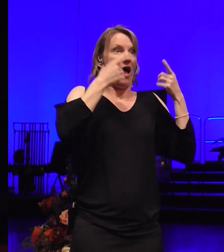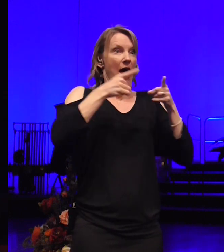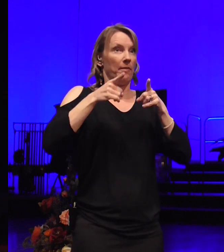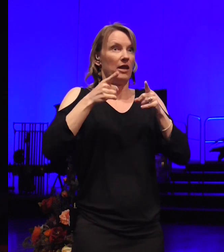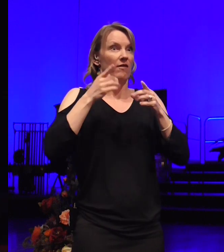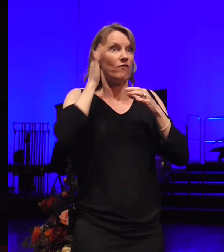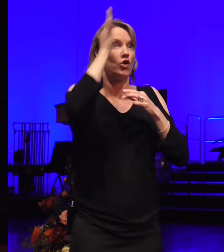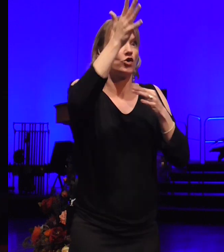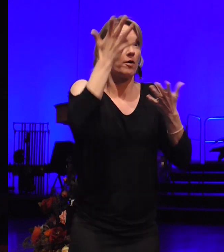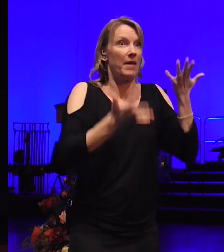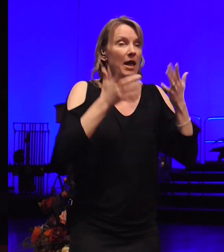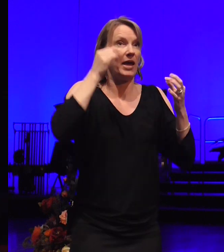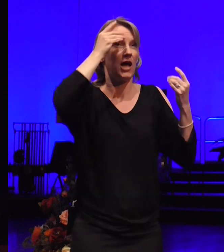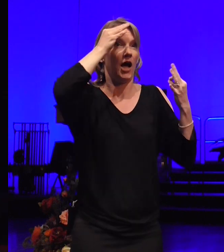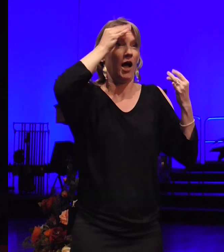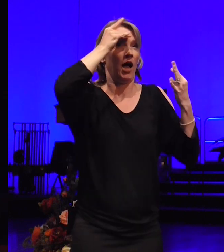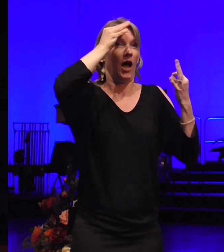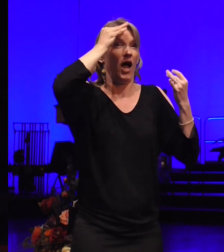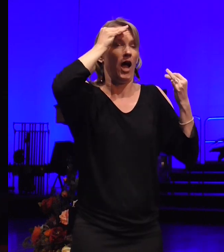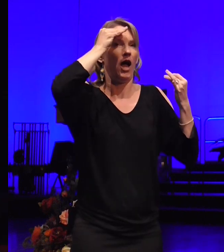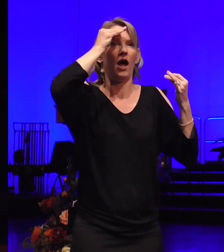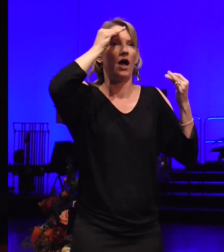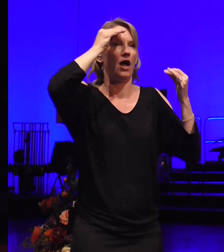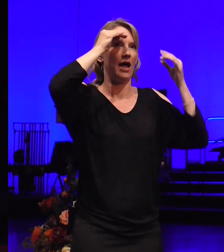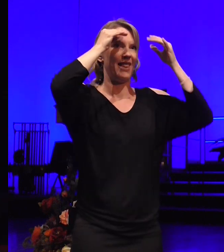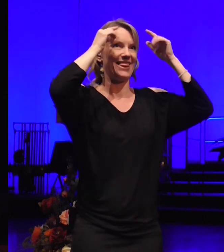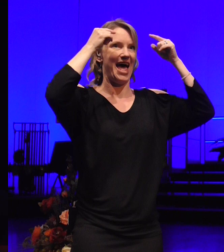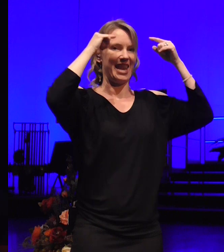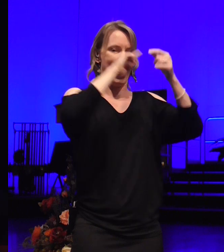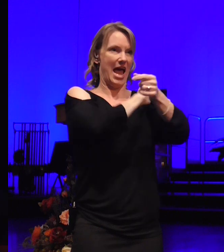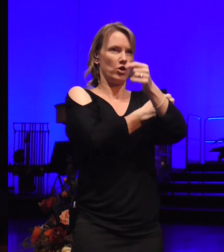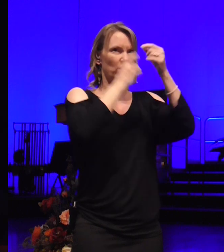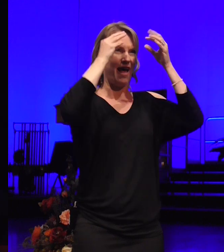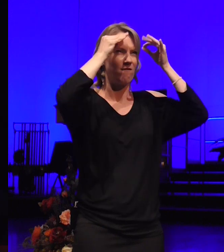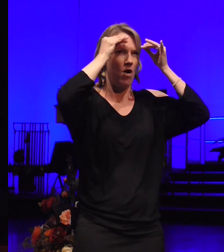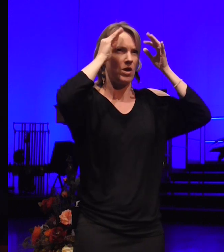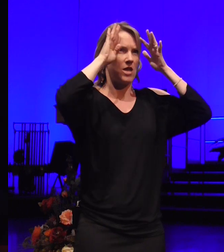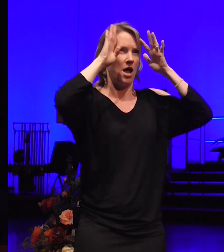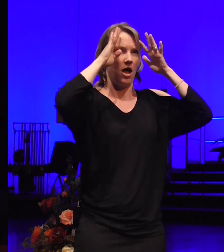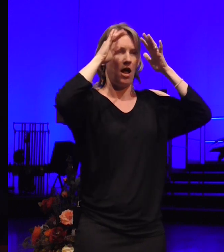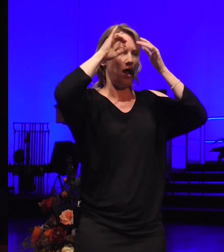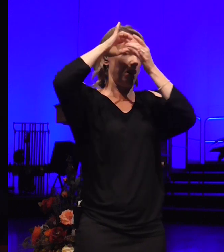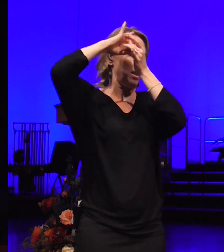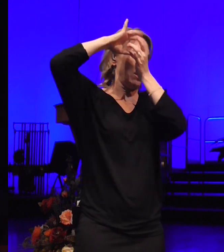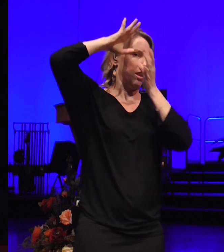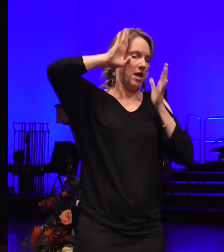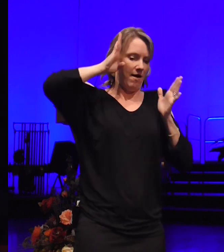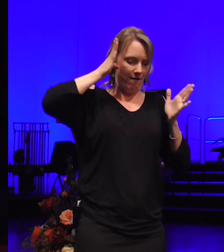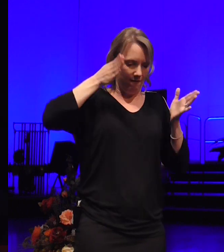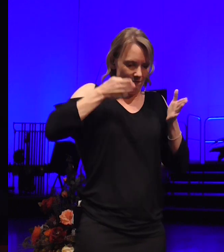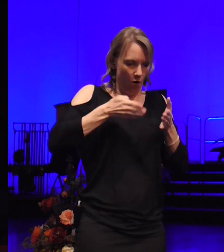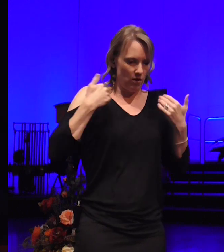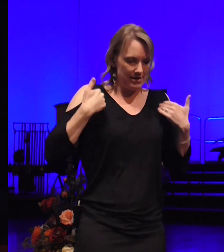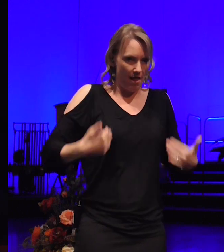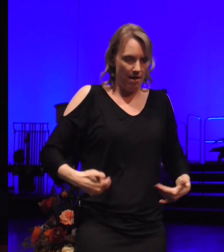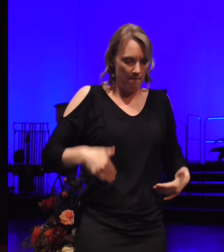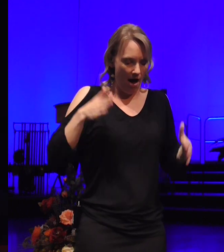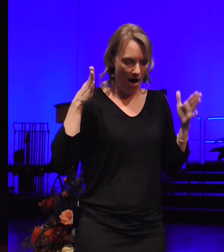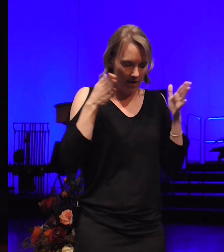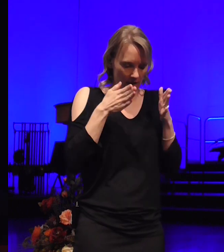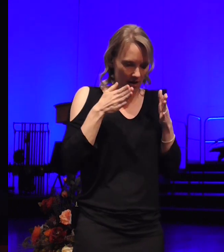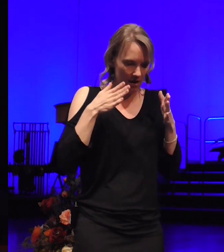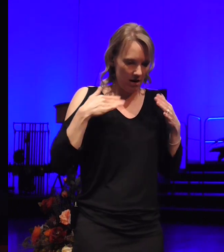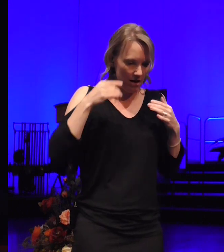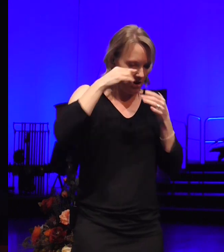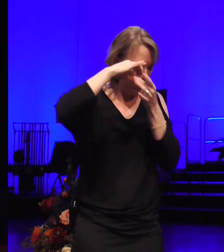grasping for what might happen in the future. But I had to pull the energy again and again in order to embody this body